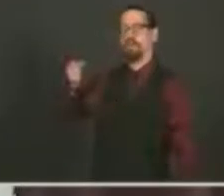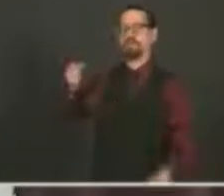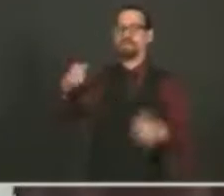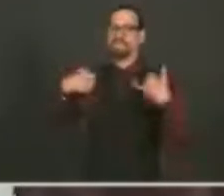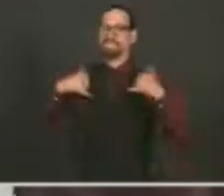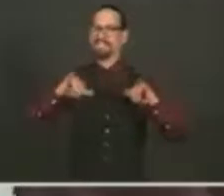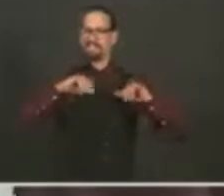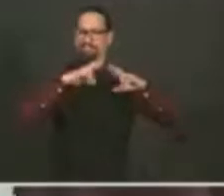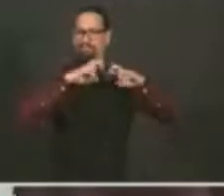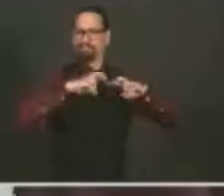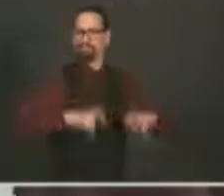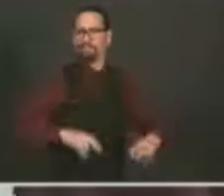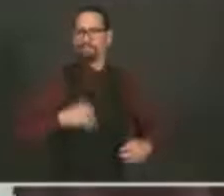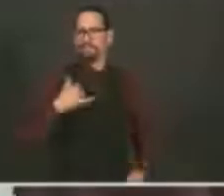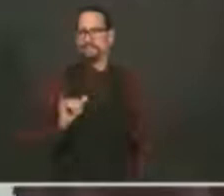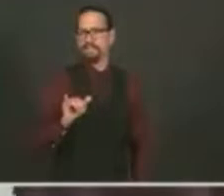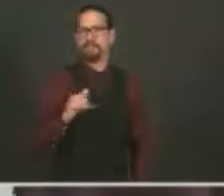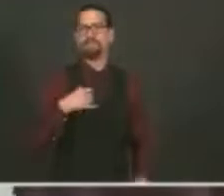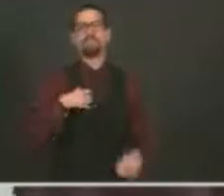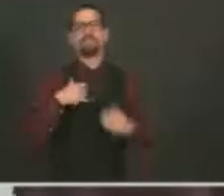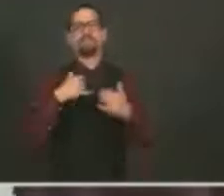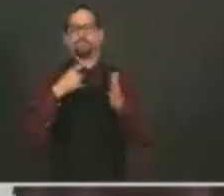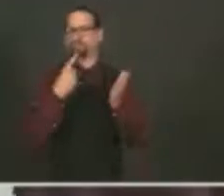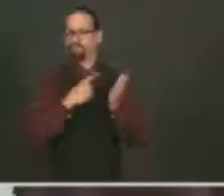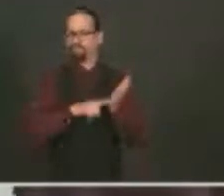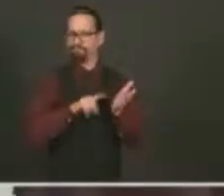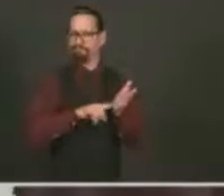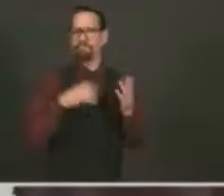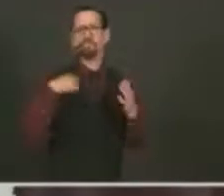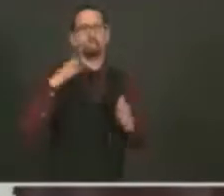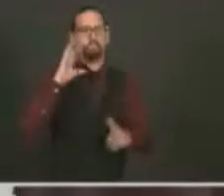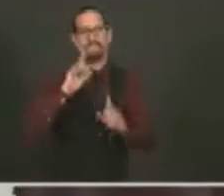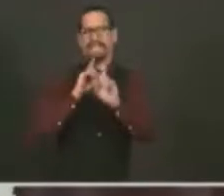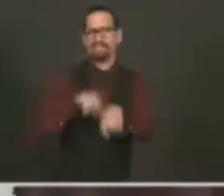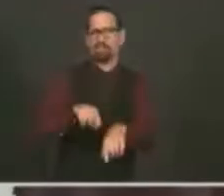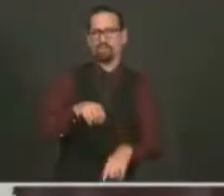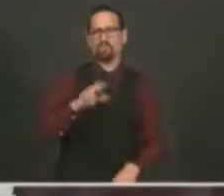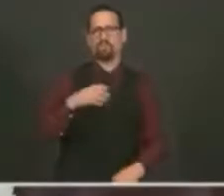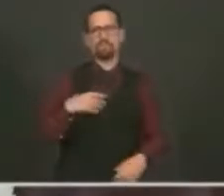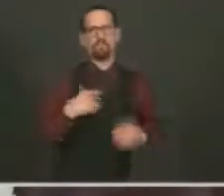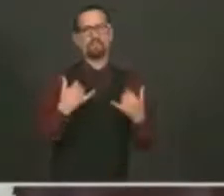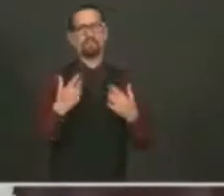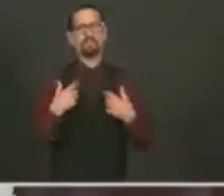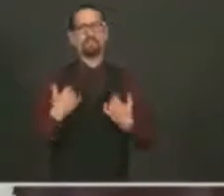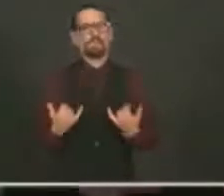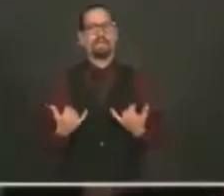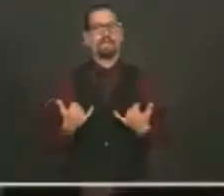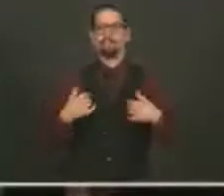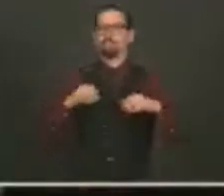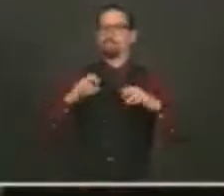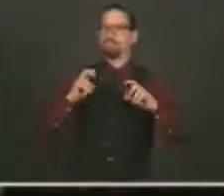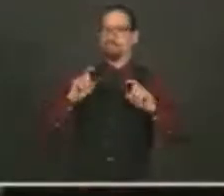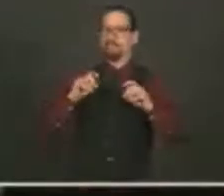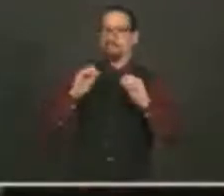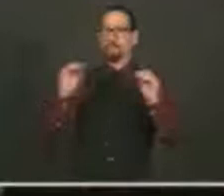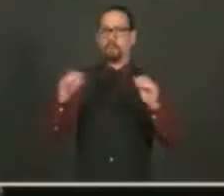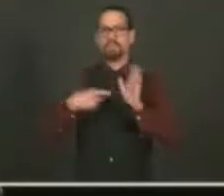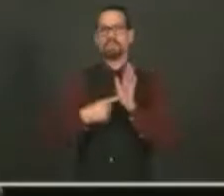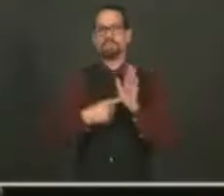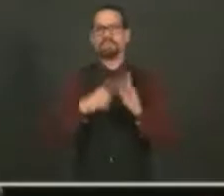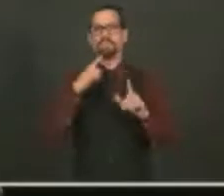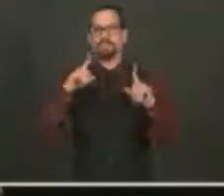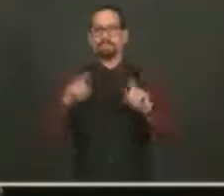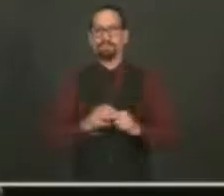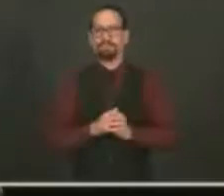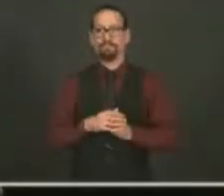latest estimates are as we're making the shift in the updated asymptomatic testing approach. Results for asymptomatic Real-time question. I people,